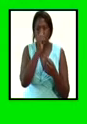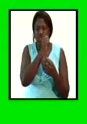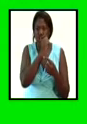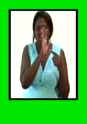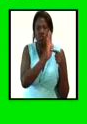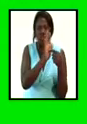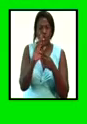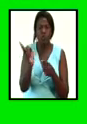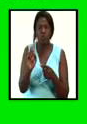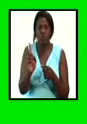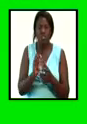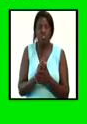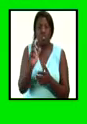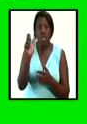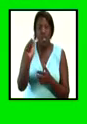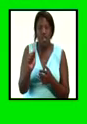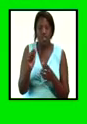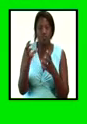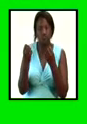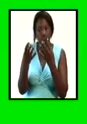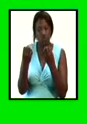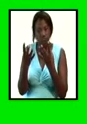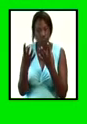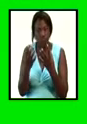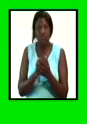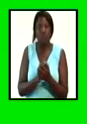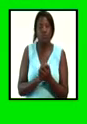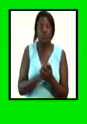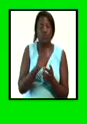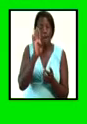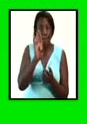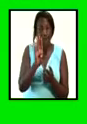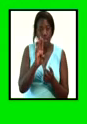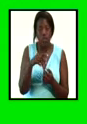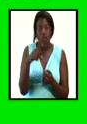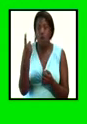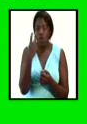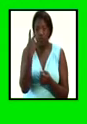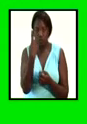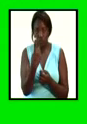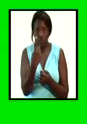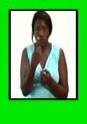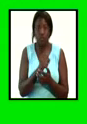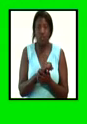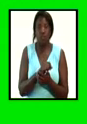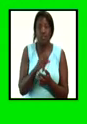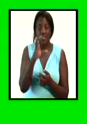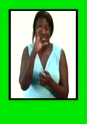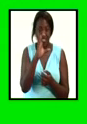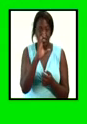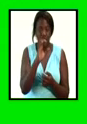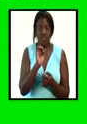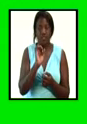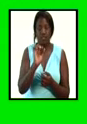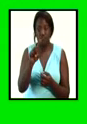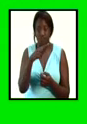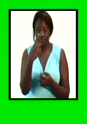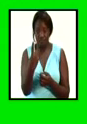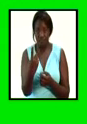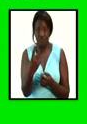that it is A, more than one, B, only one, or C,